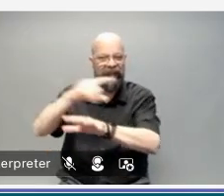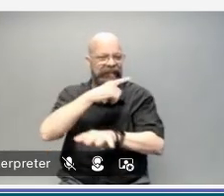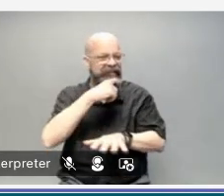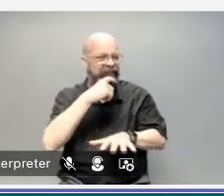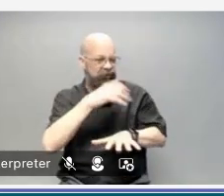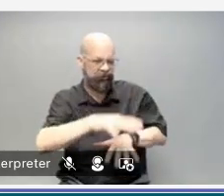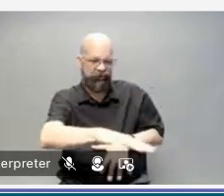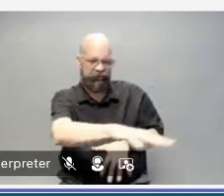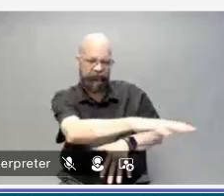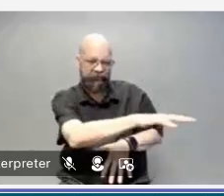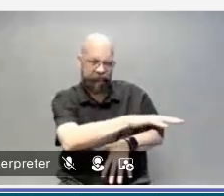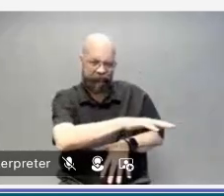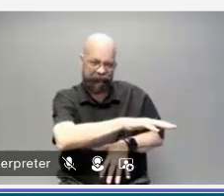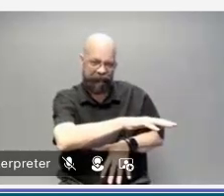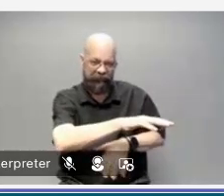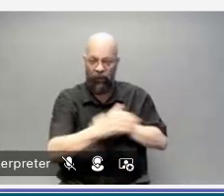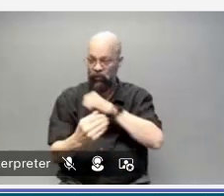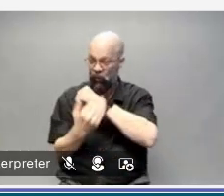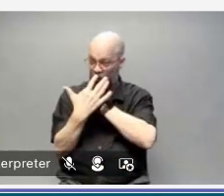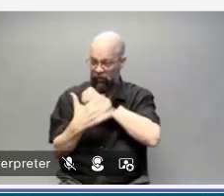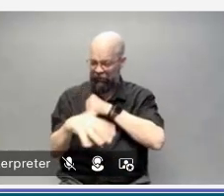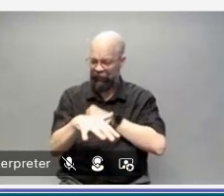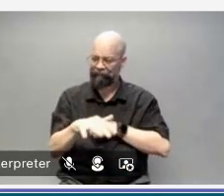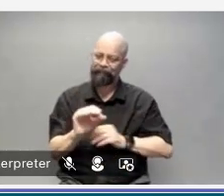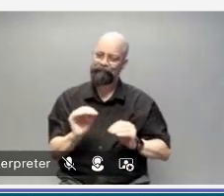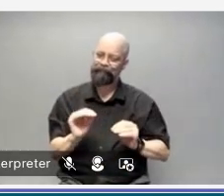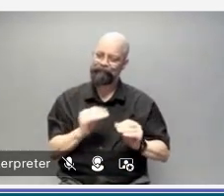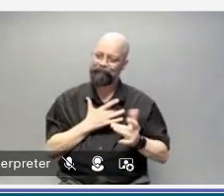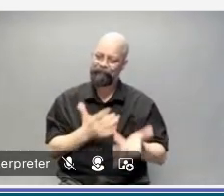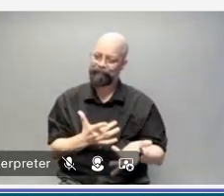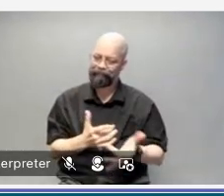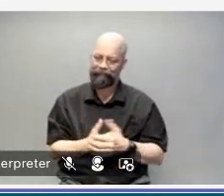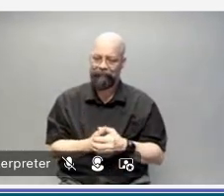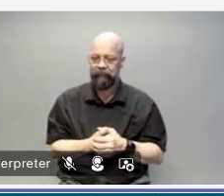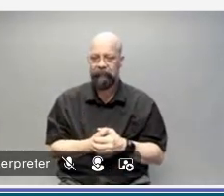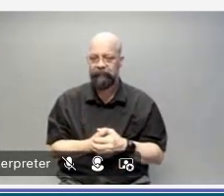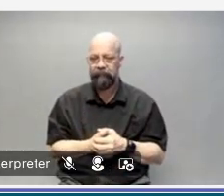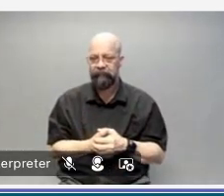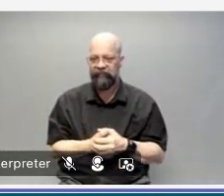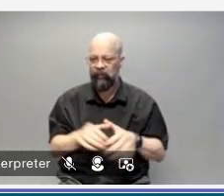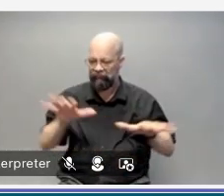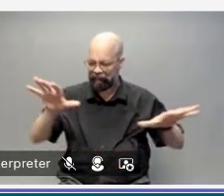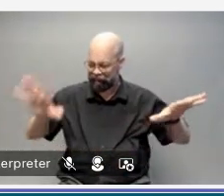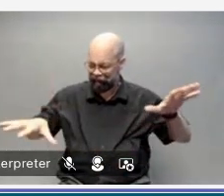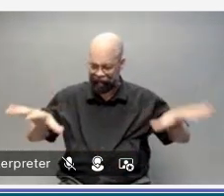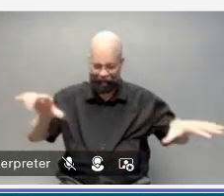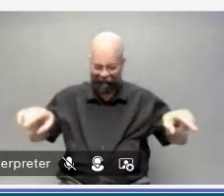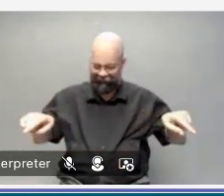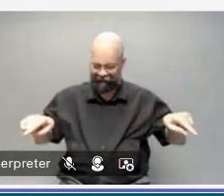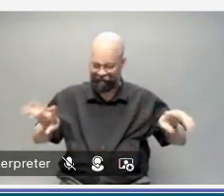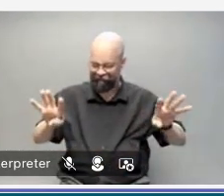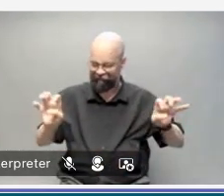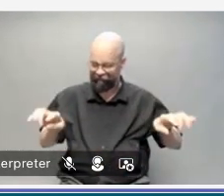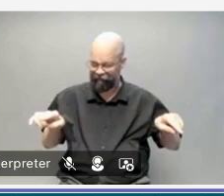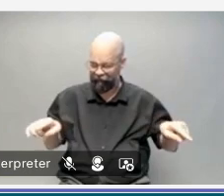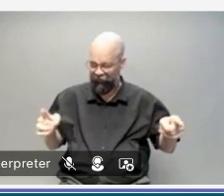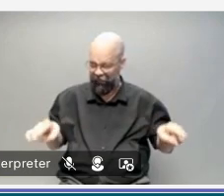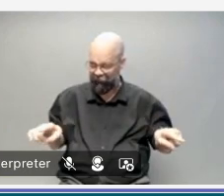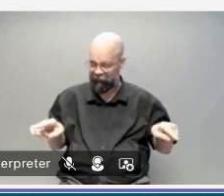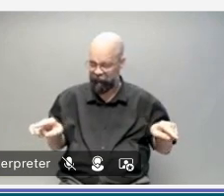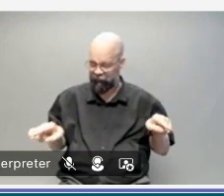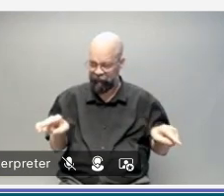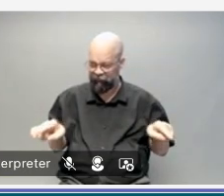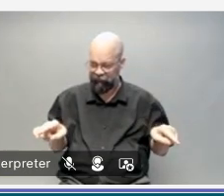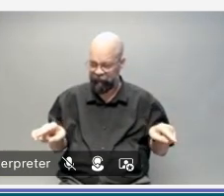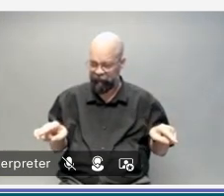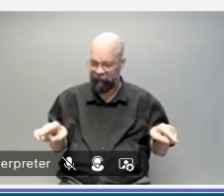our coastal regions very often. So that's a big wild card for us, that the potential